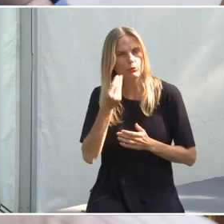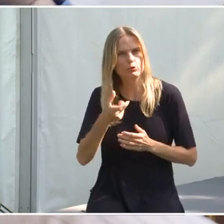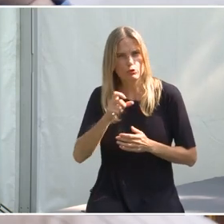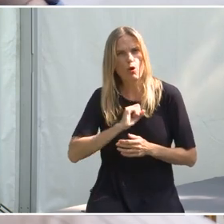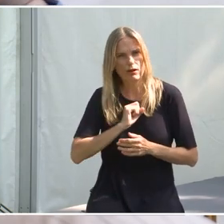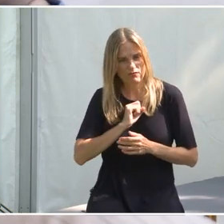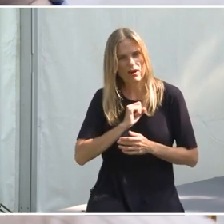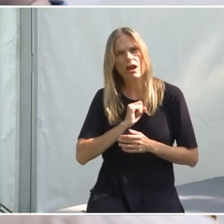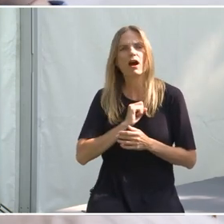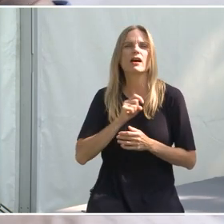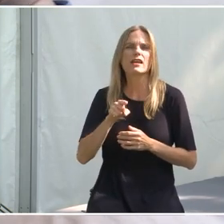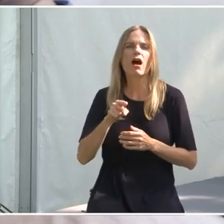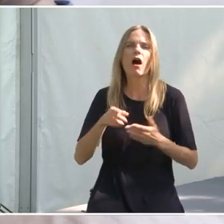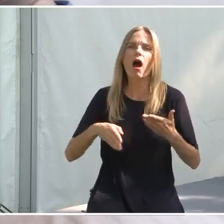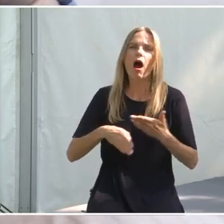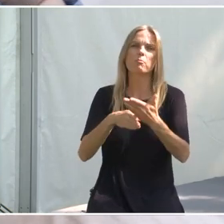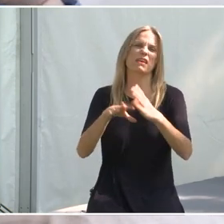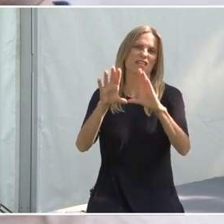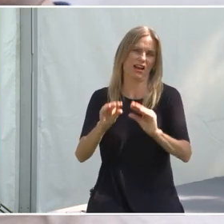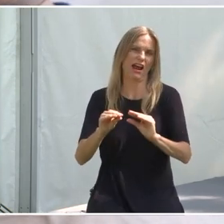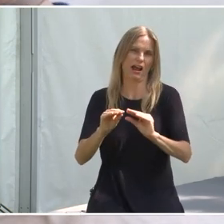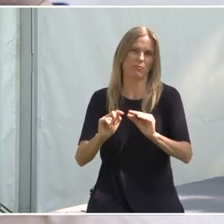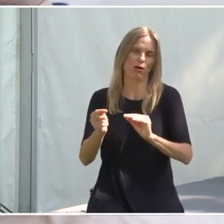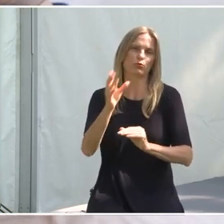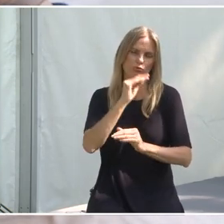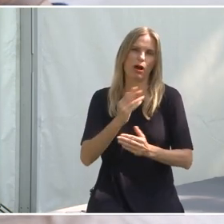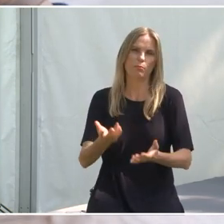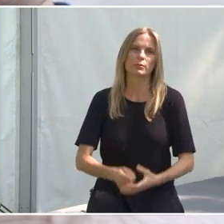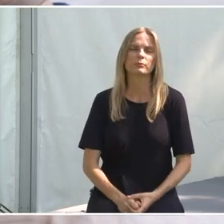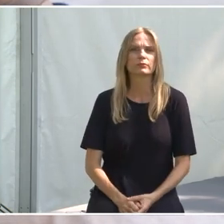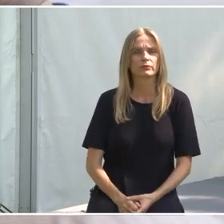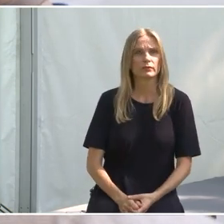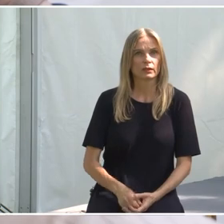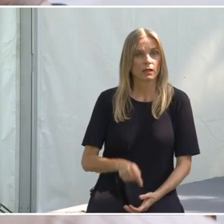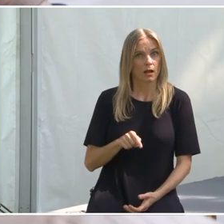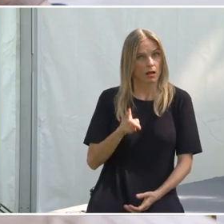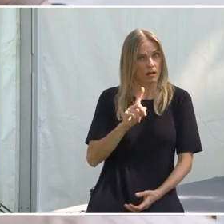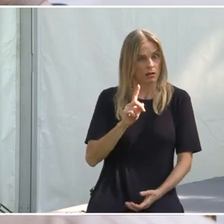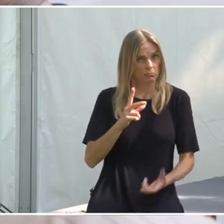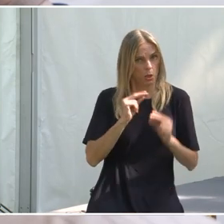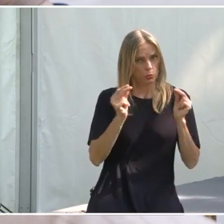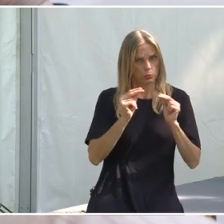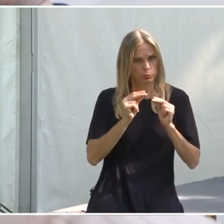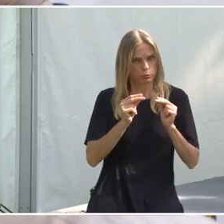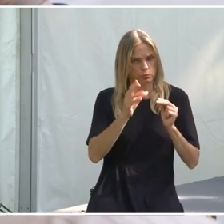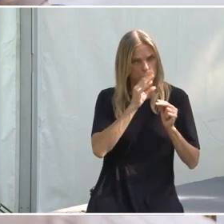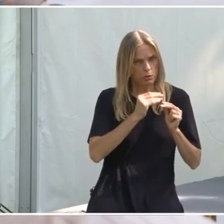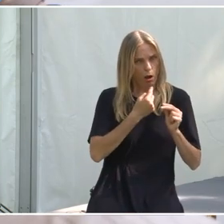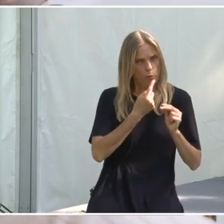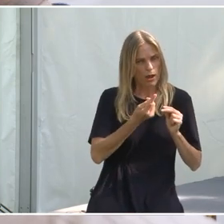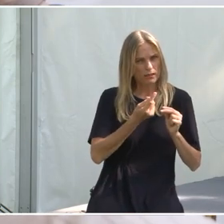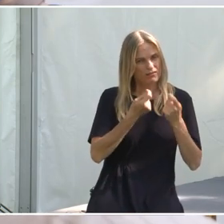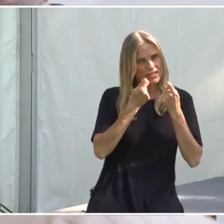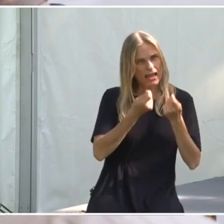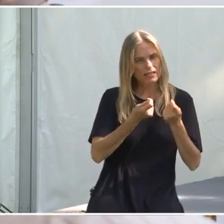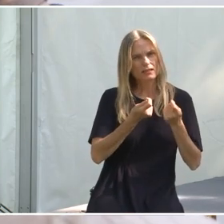health help in the medical system. Mm. And is there any evidence to suggest that